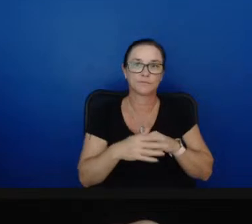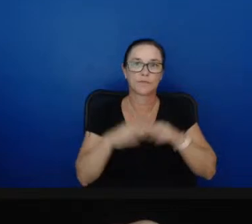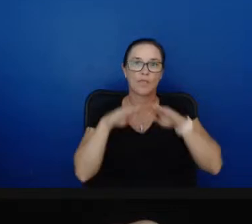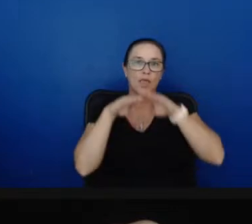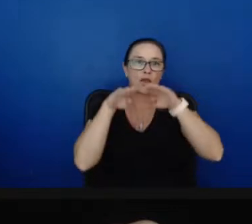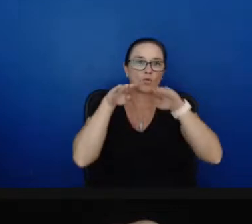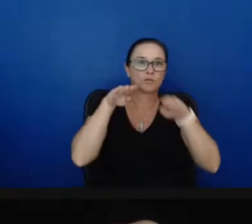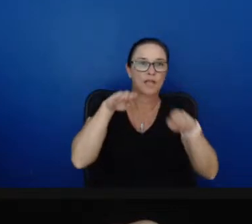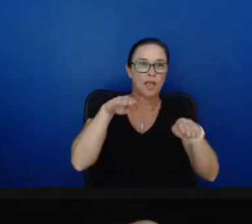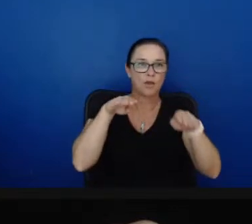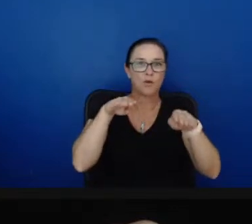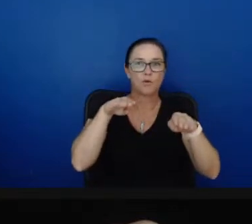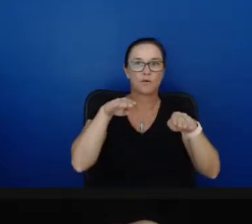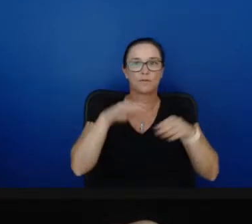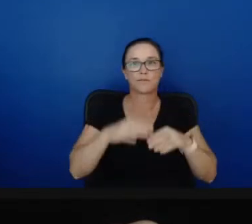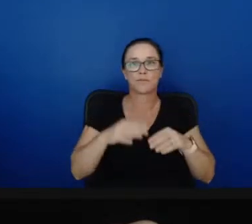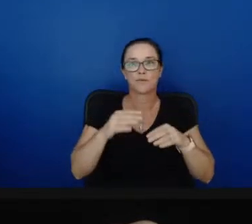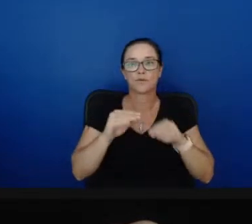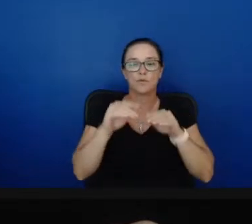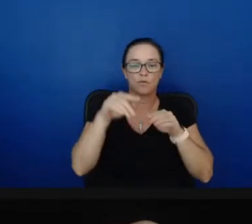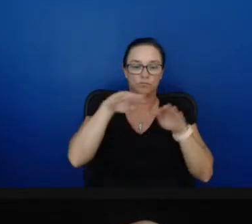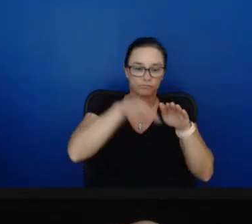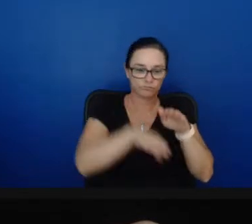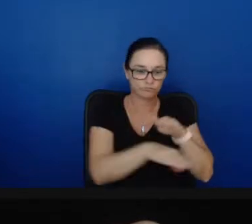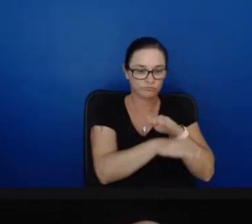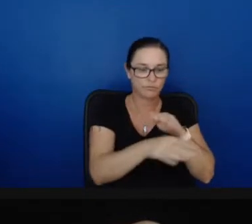lava channel underground here.